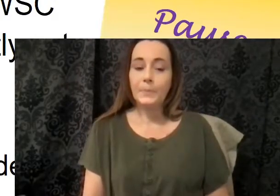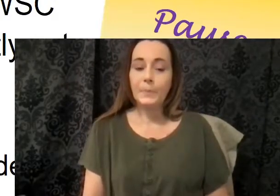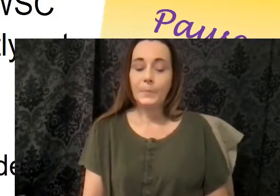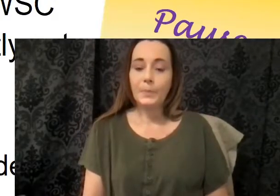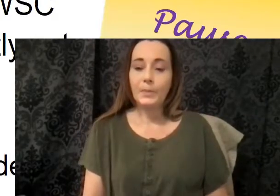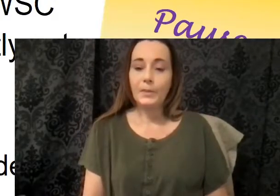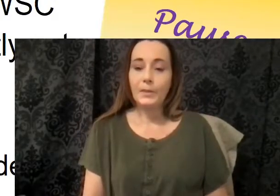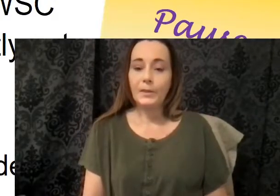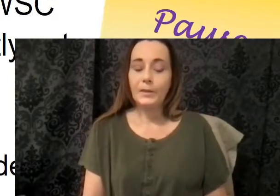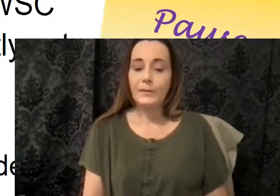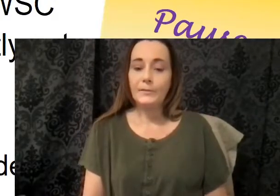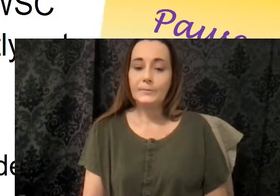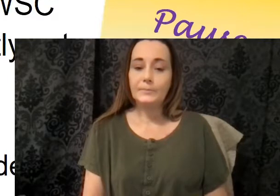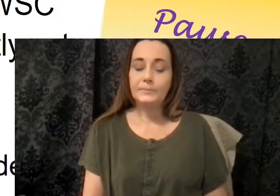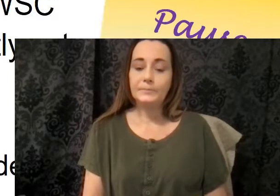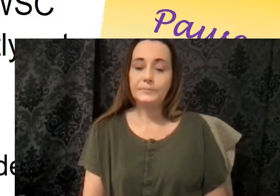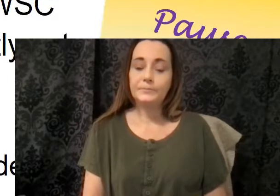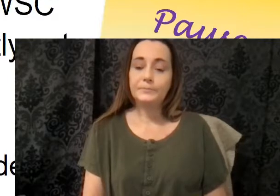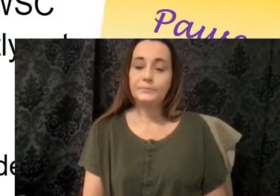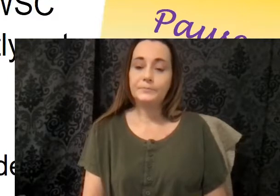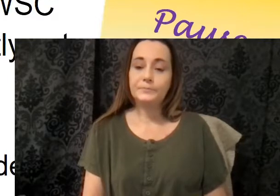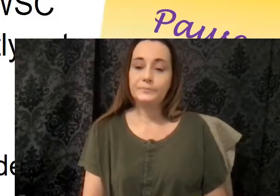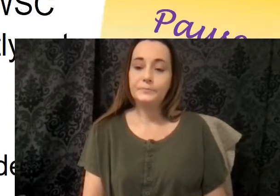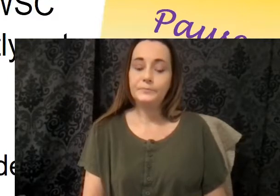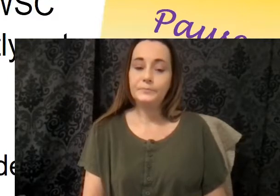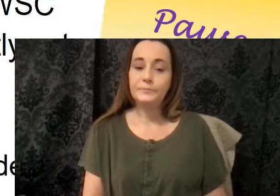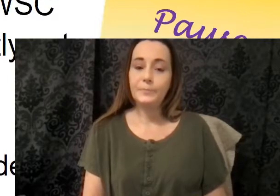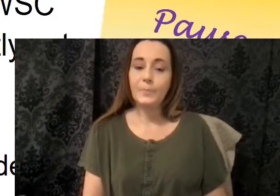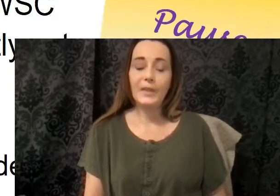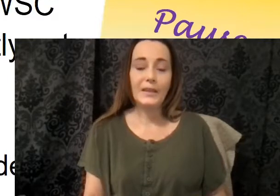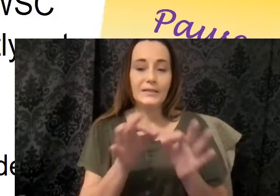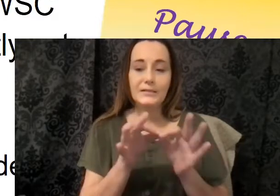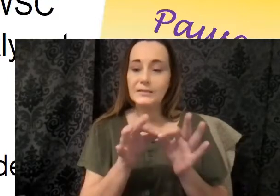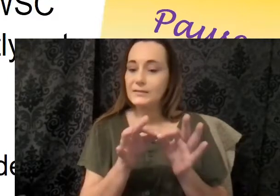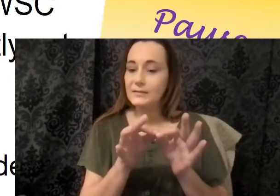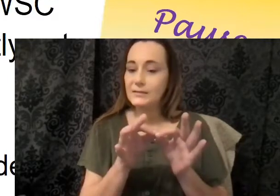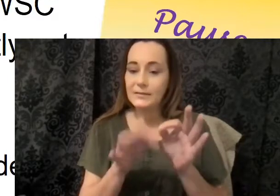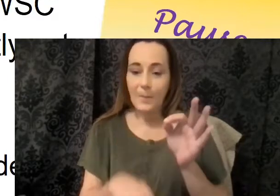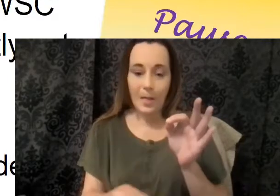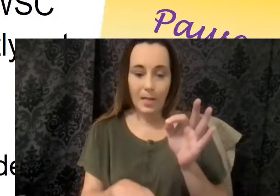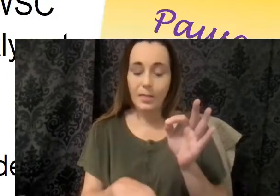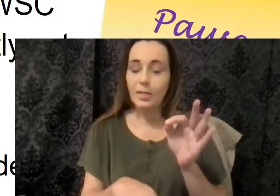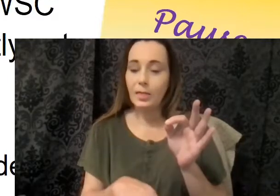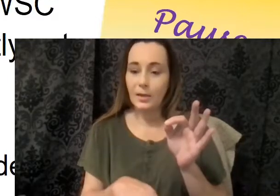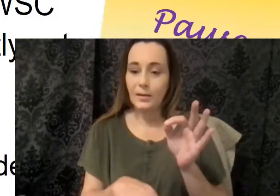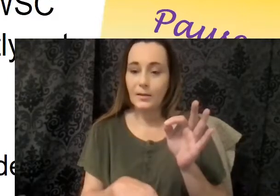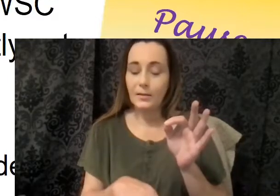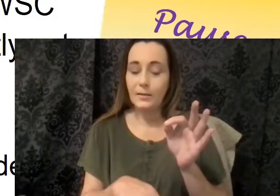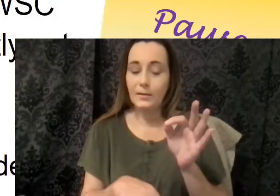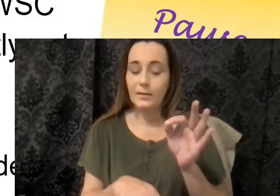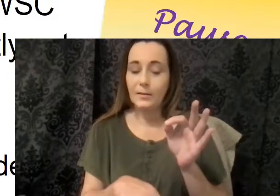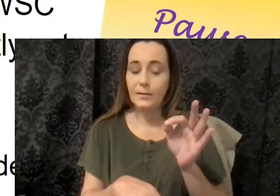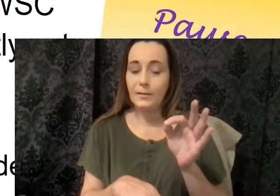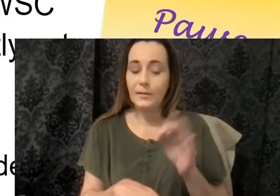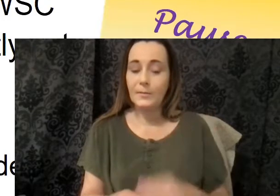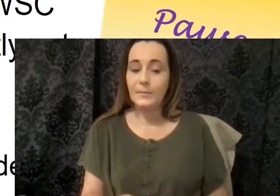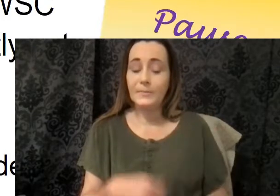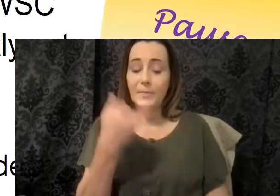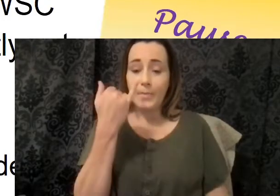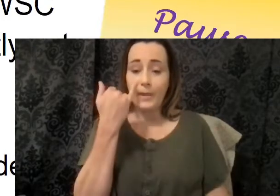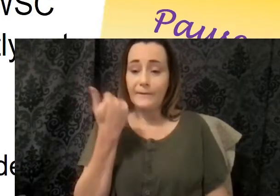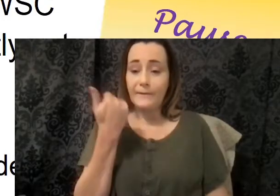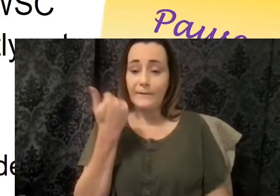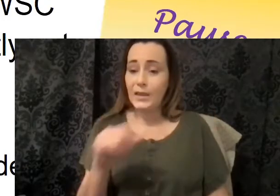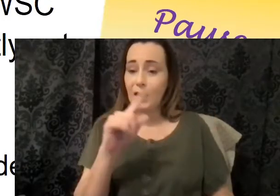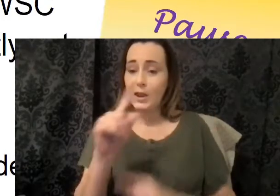as read, it is simple. If there are any questions